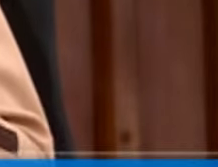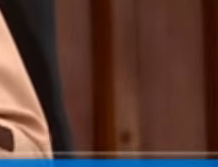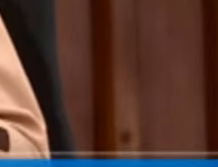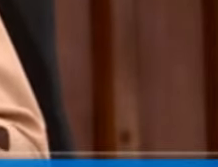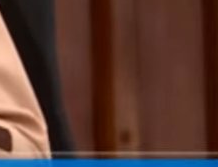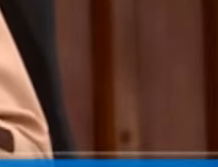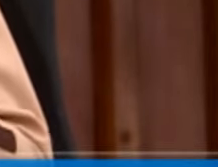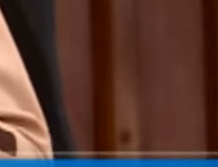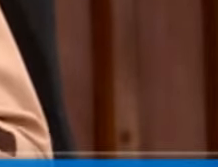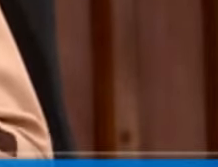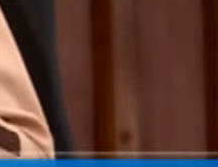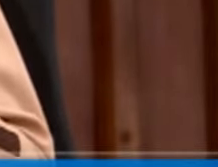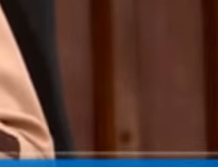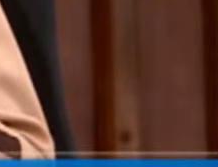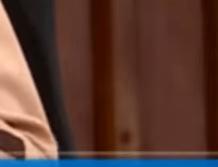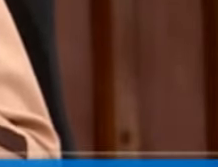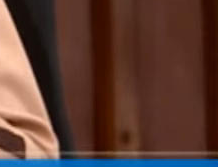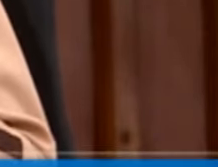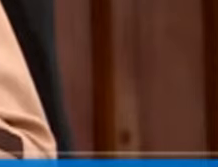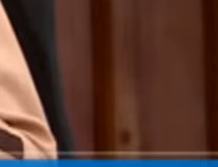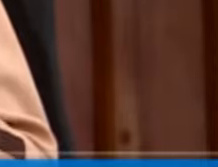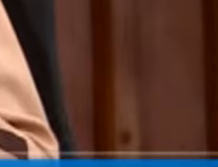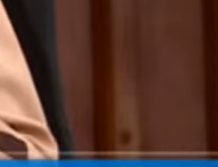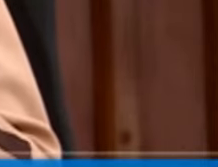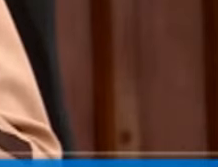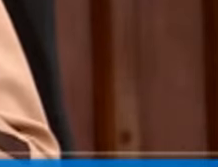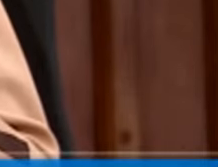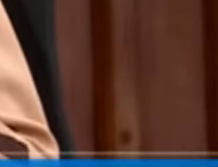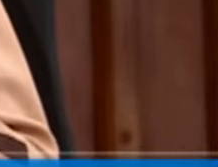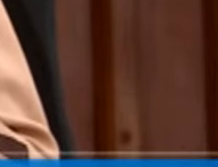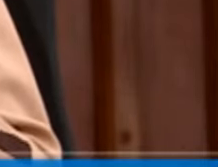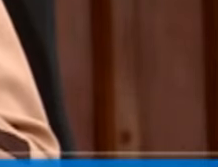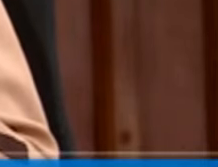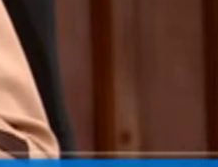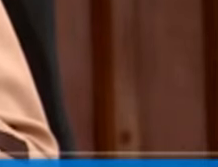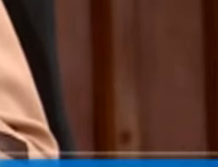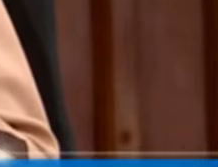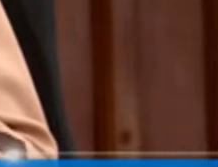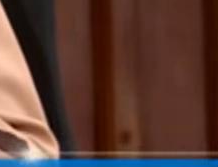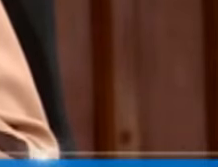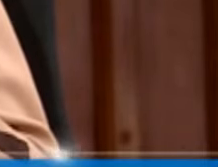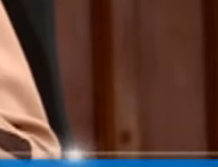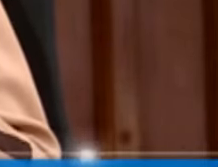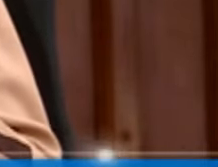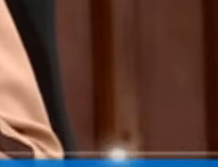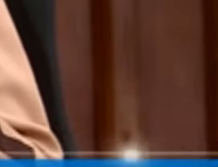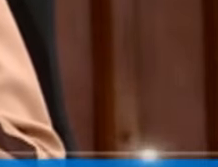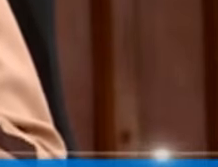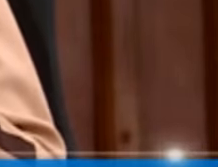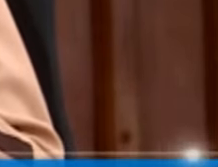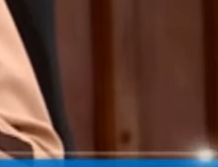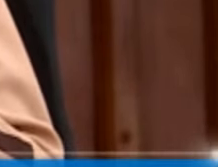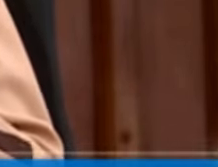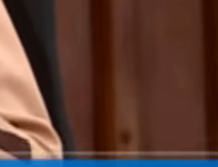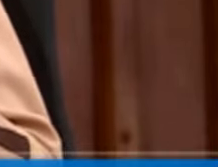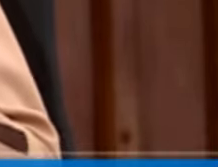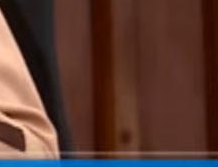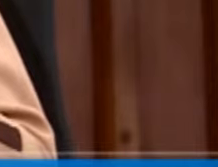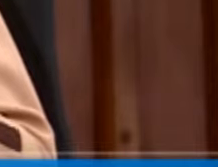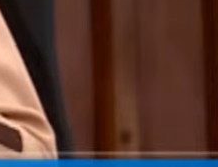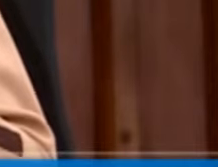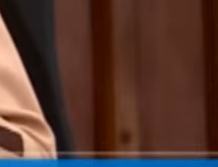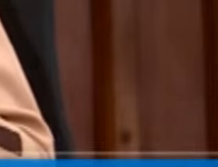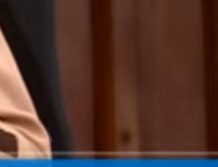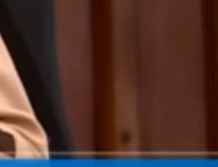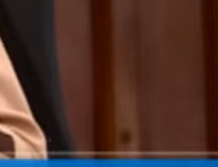and how can we build the adaptive capacity of the energy industry so that it doesn't suffer the impact of climate change? My name is Zainab Ondati,